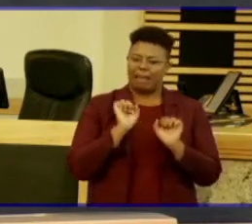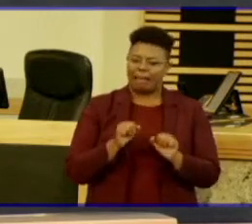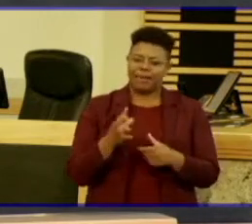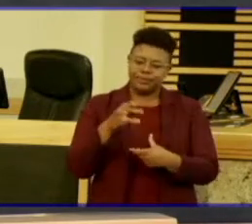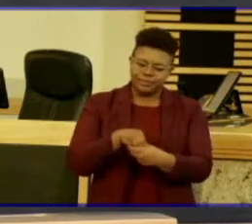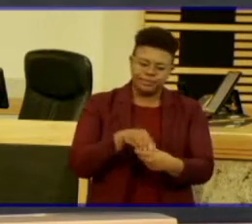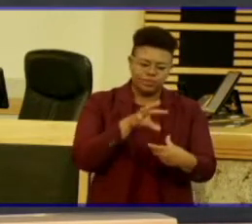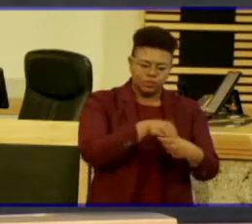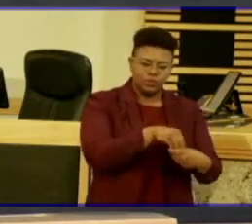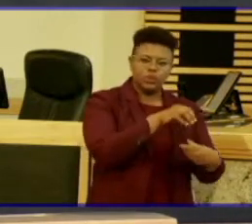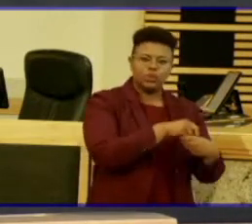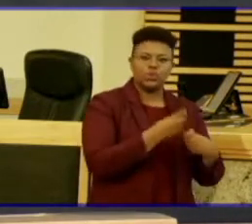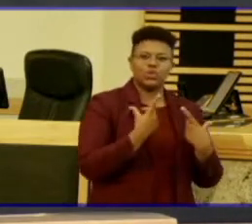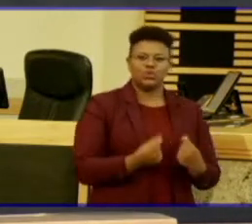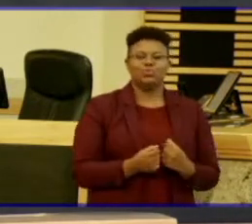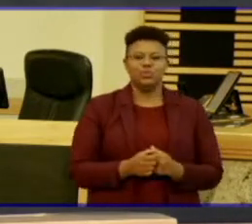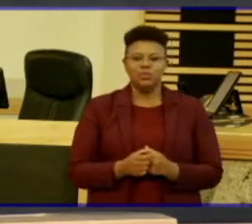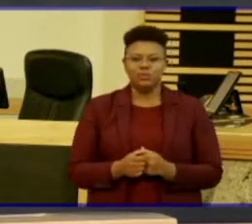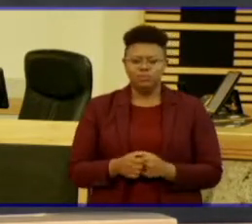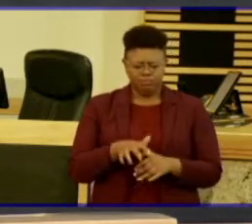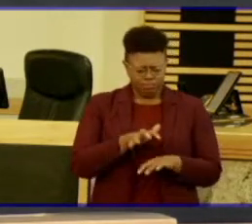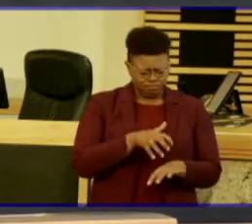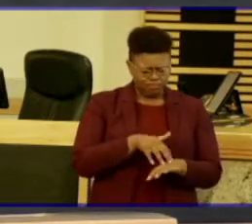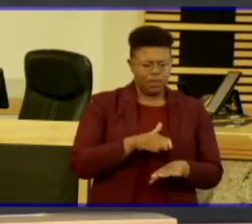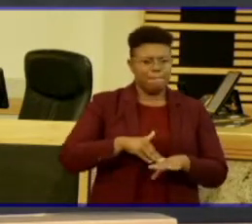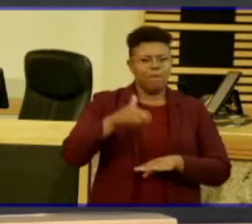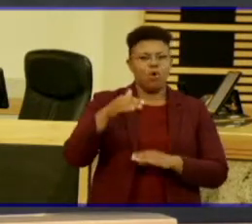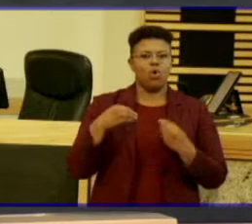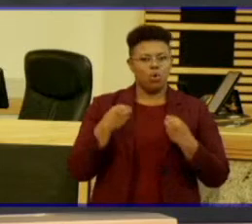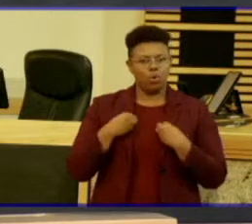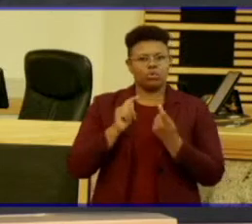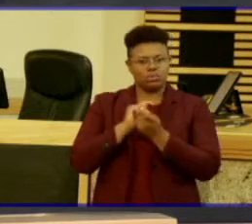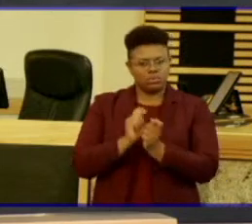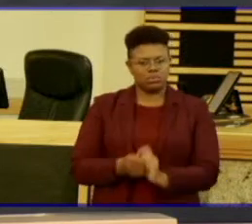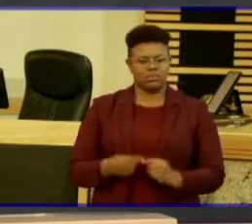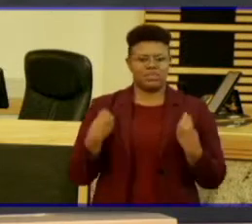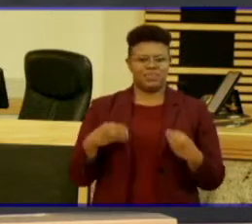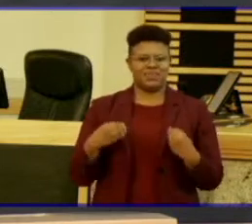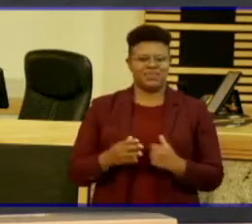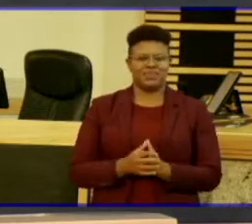chain beyond primary agriculture. Honorable Speaker, our